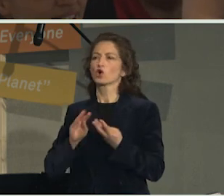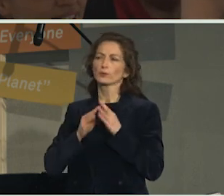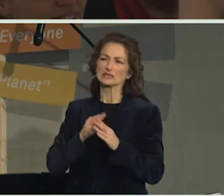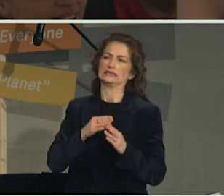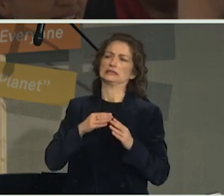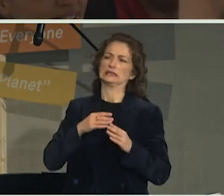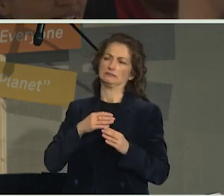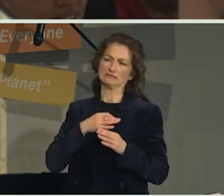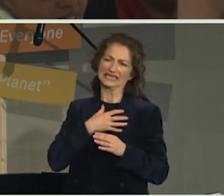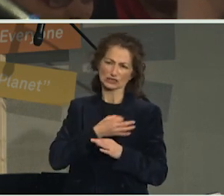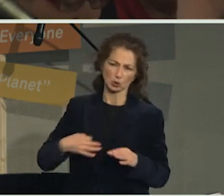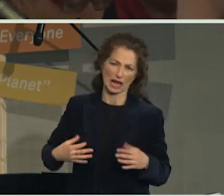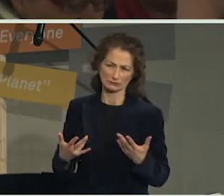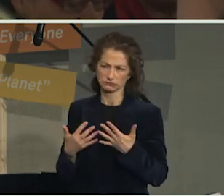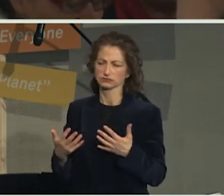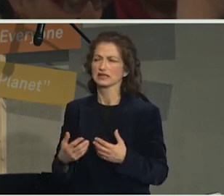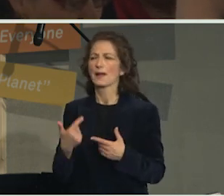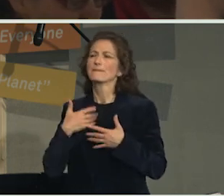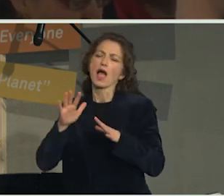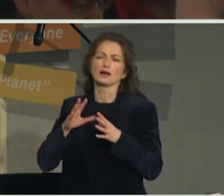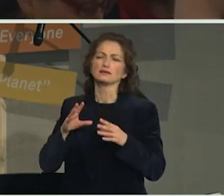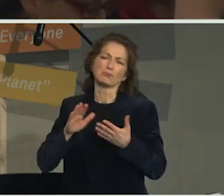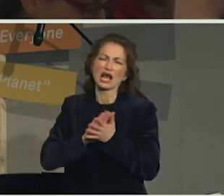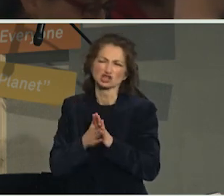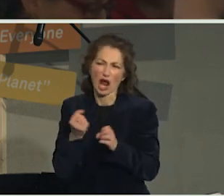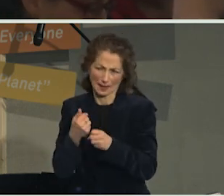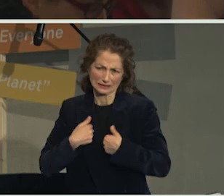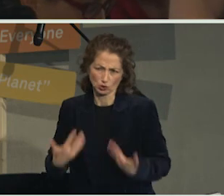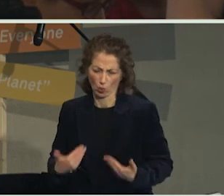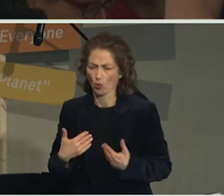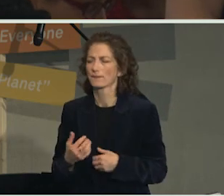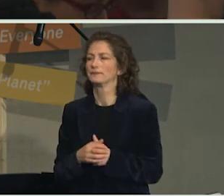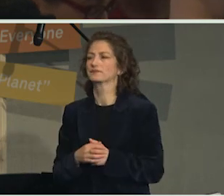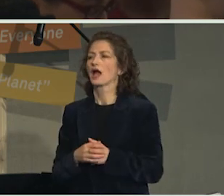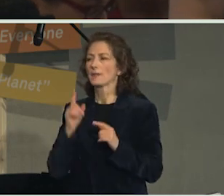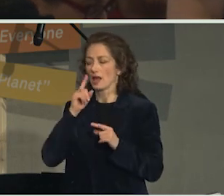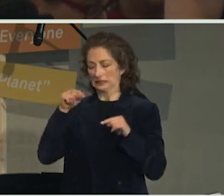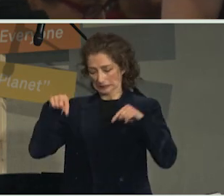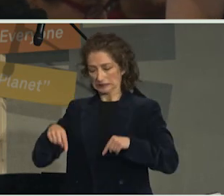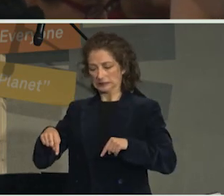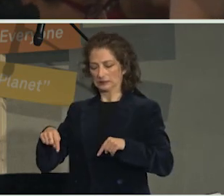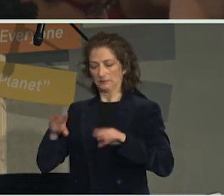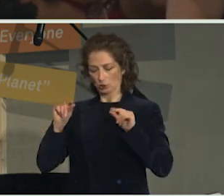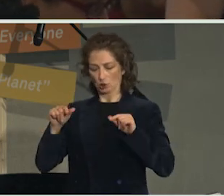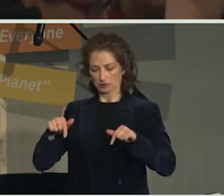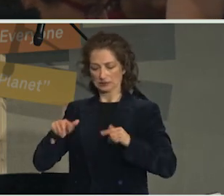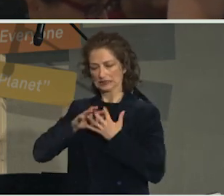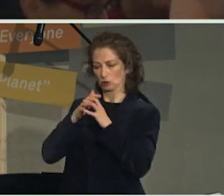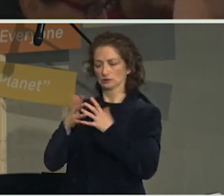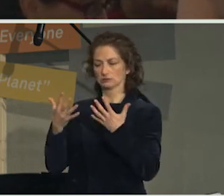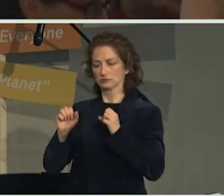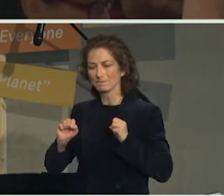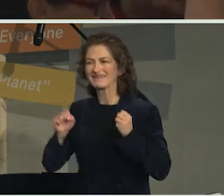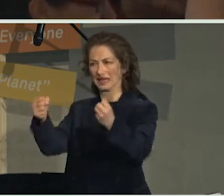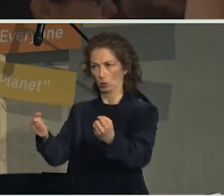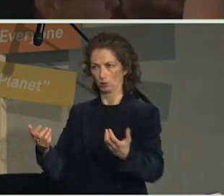lot with community, you know, like more practical work. So if this is a movement and we want to... And because what I